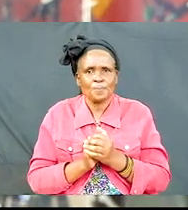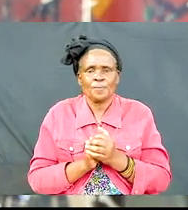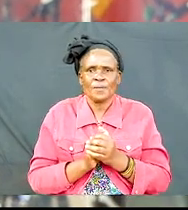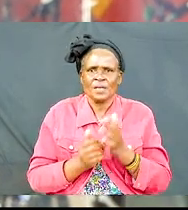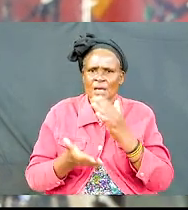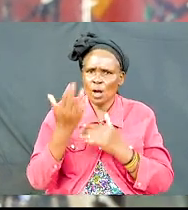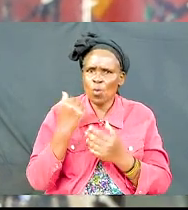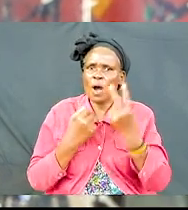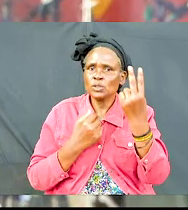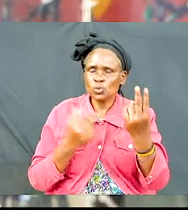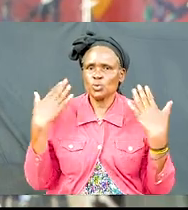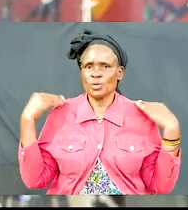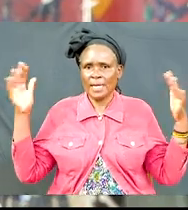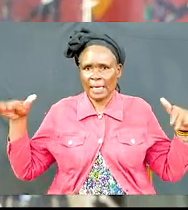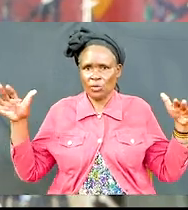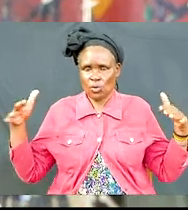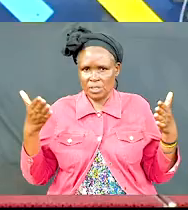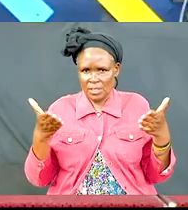were